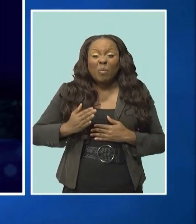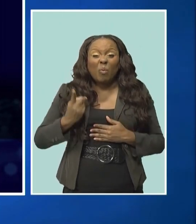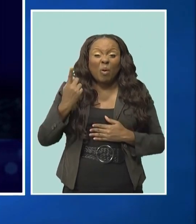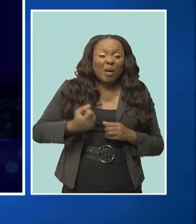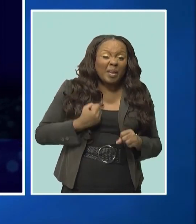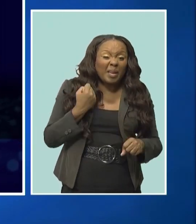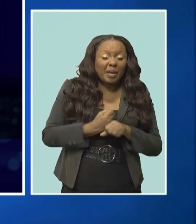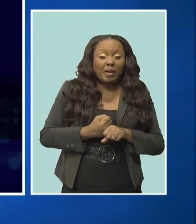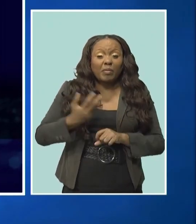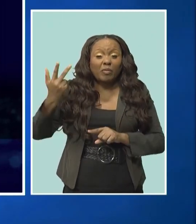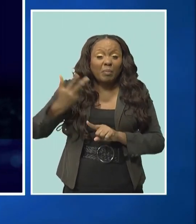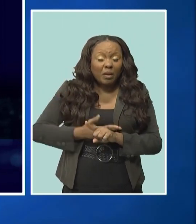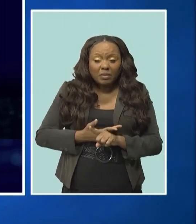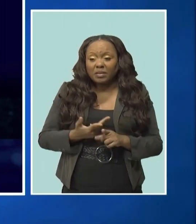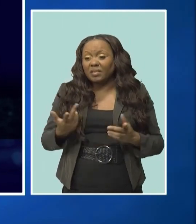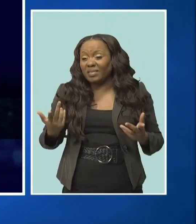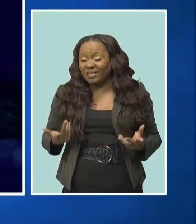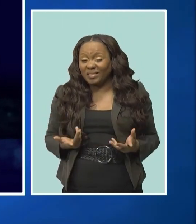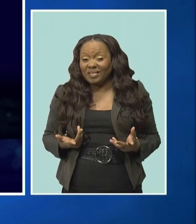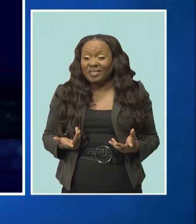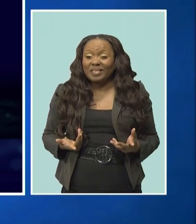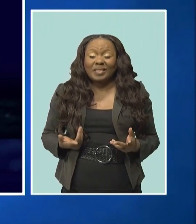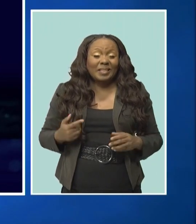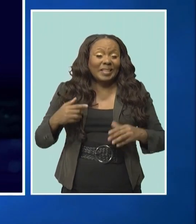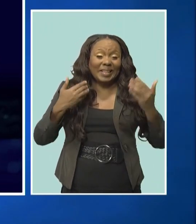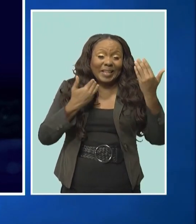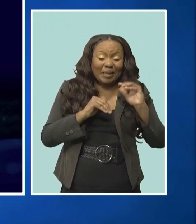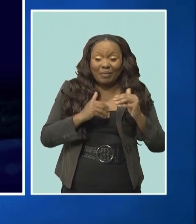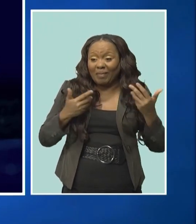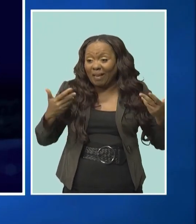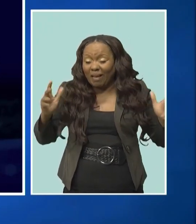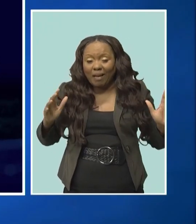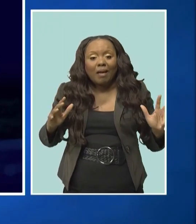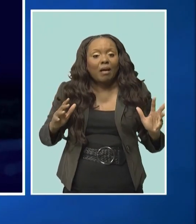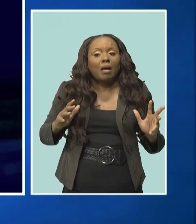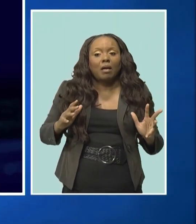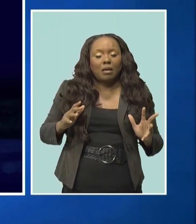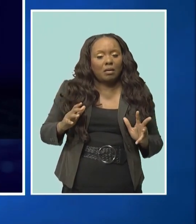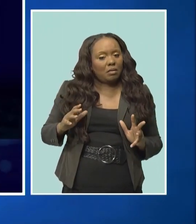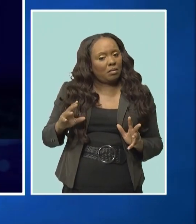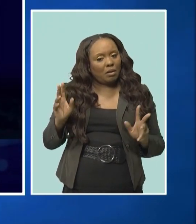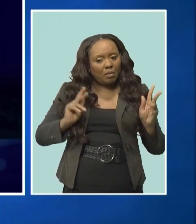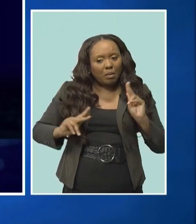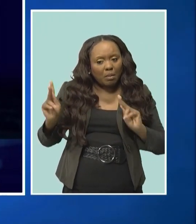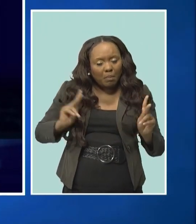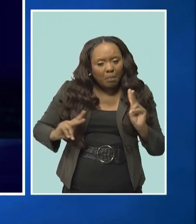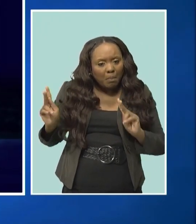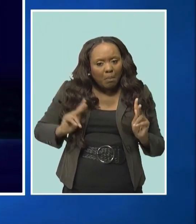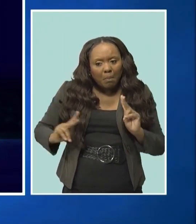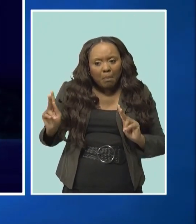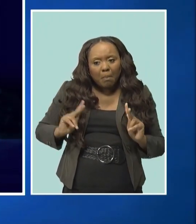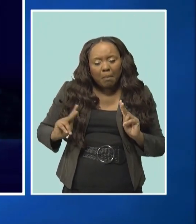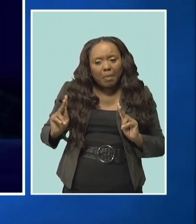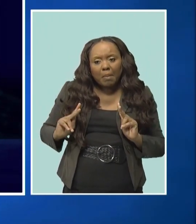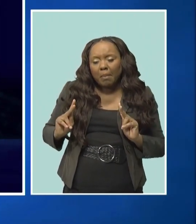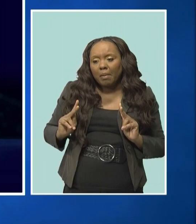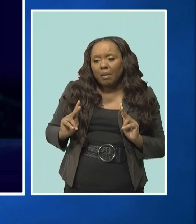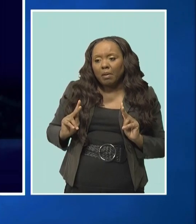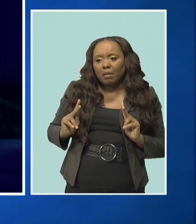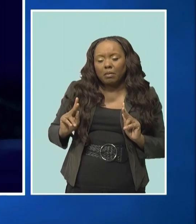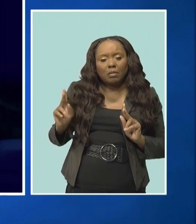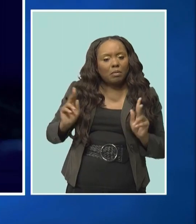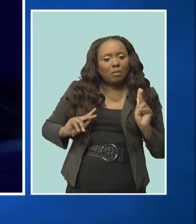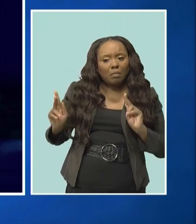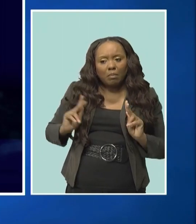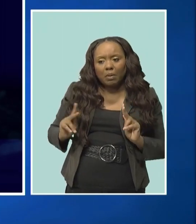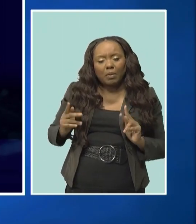commencement of the Act, at which time persons were expecting to be made to pay for ID cards, and not a single person has been charged